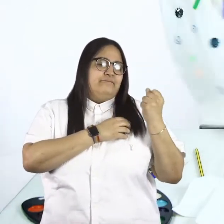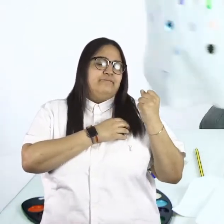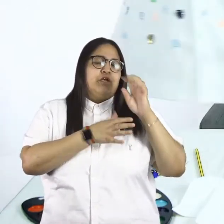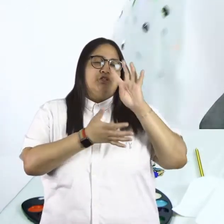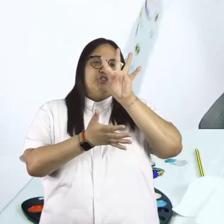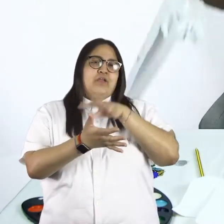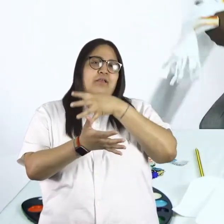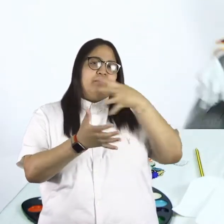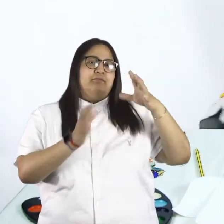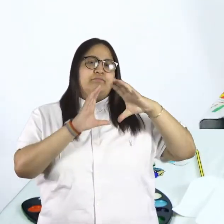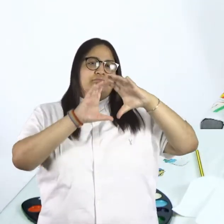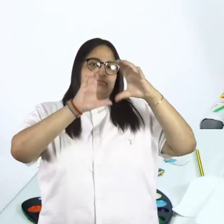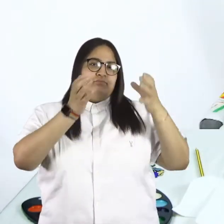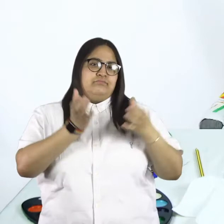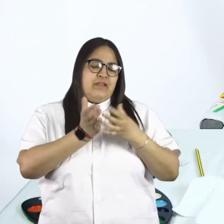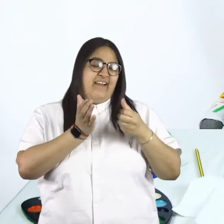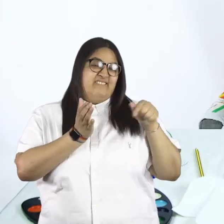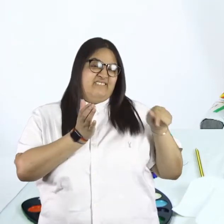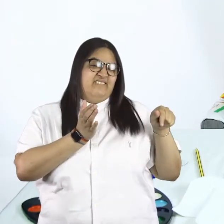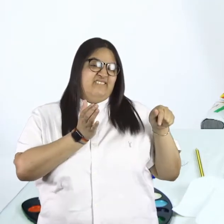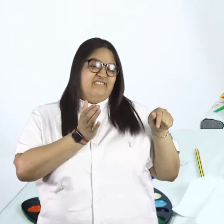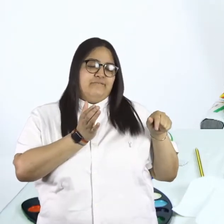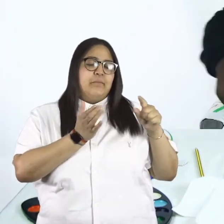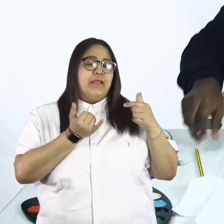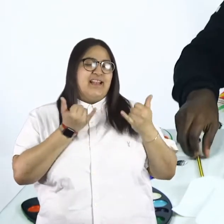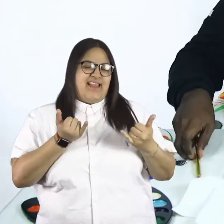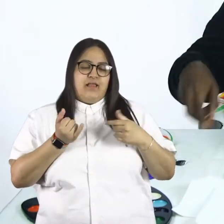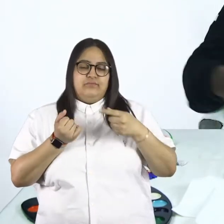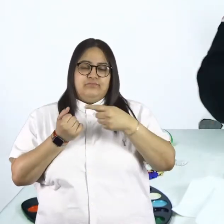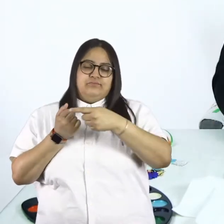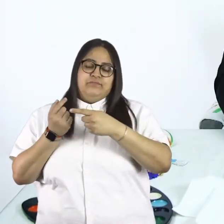However, we're going to do something different.